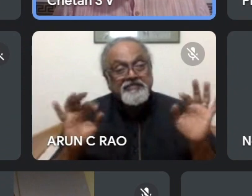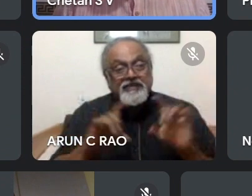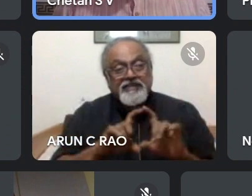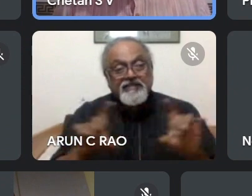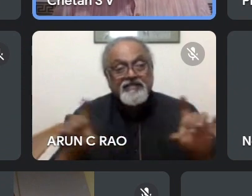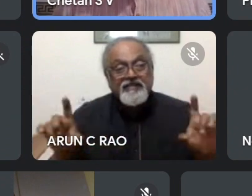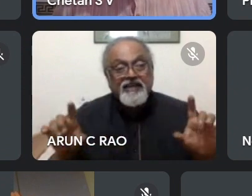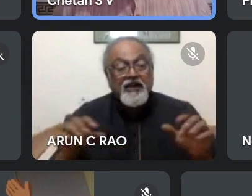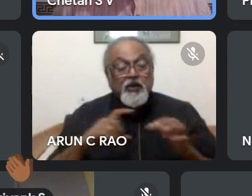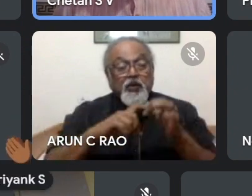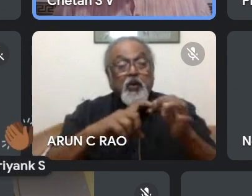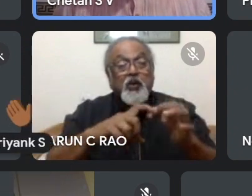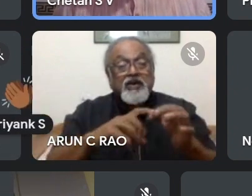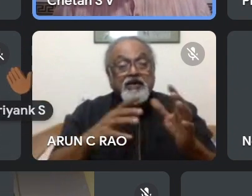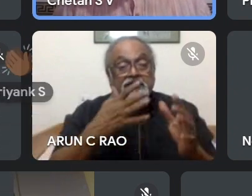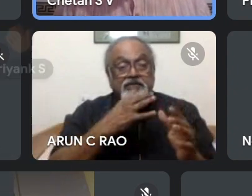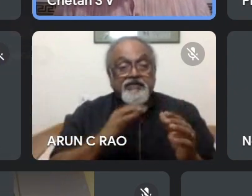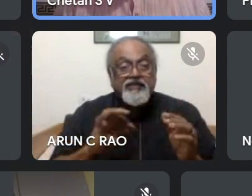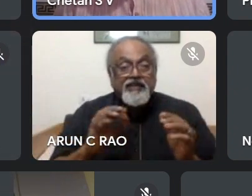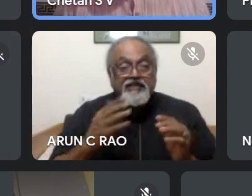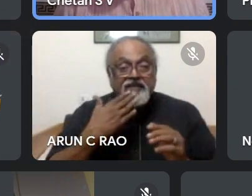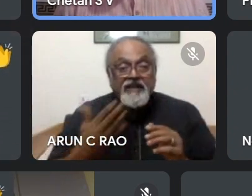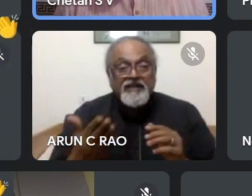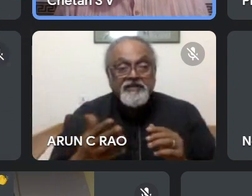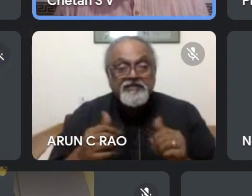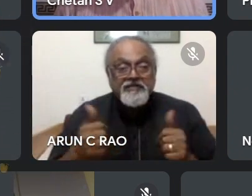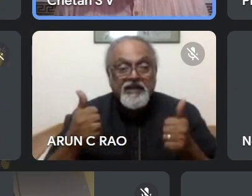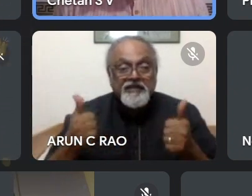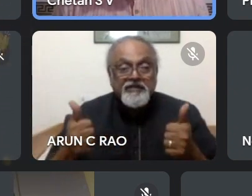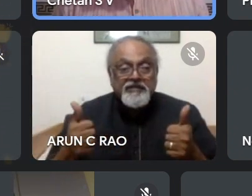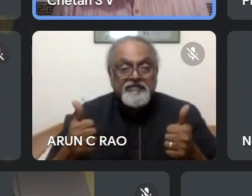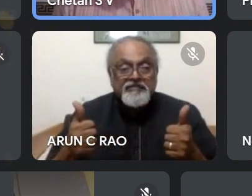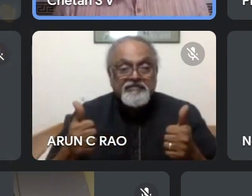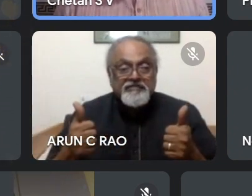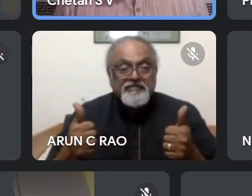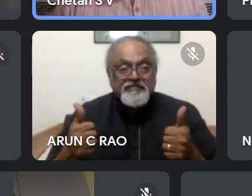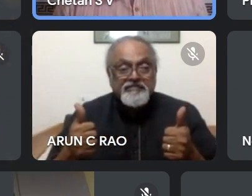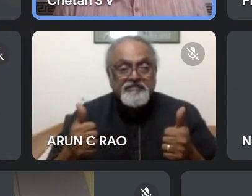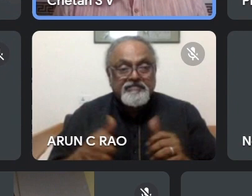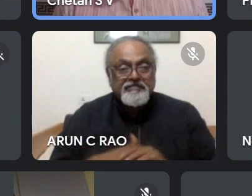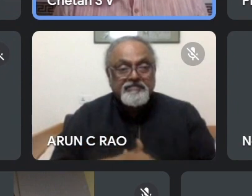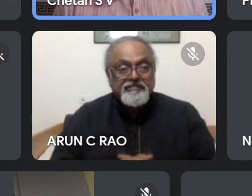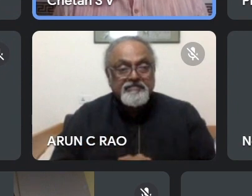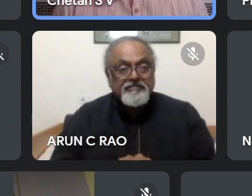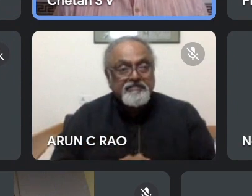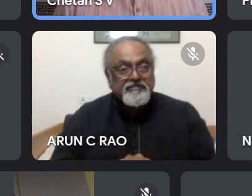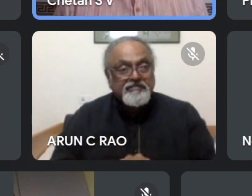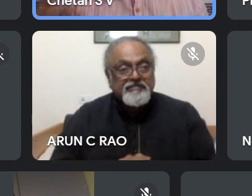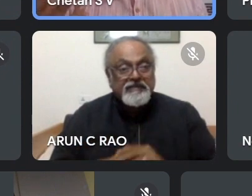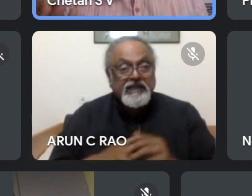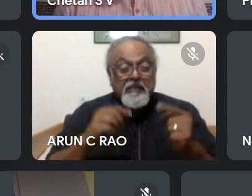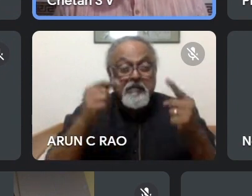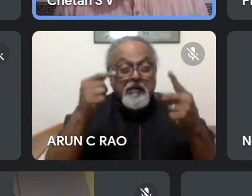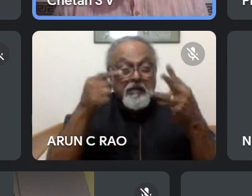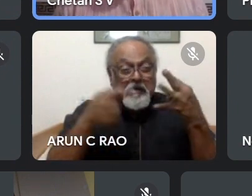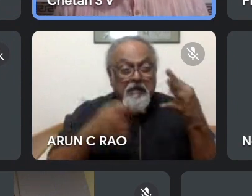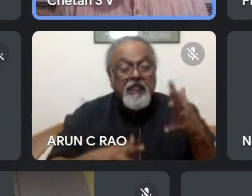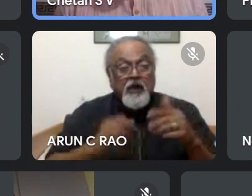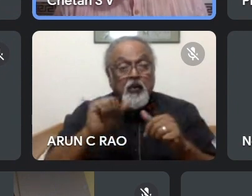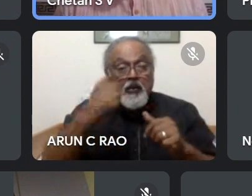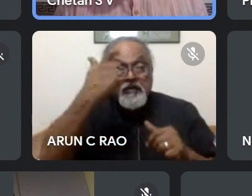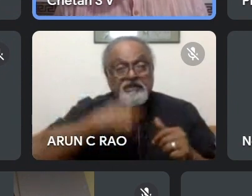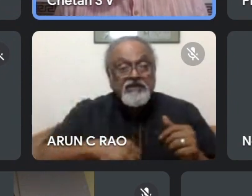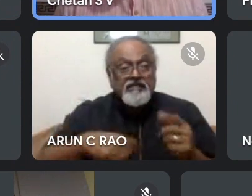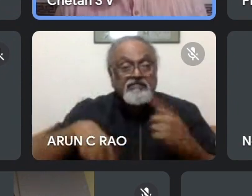quote, and ending that with a thoughtful one. Thanks so much, and also for highlighting so many aspects of your personal journey and